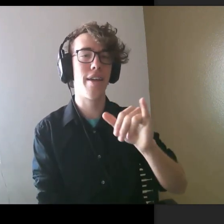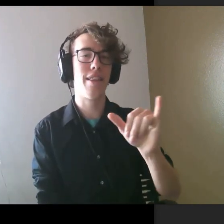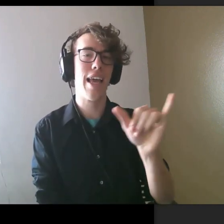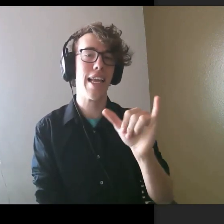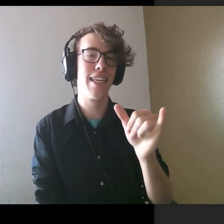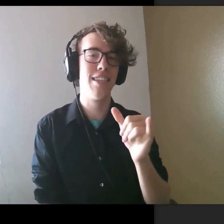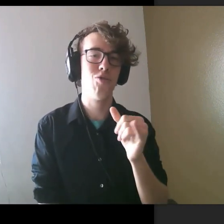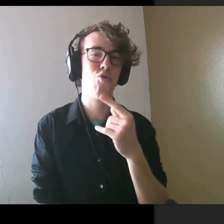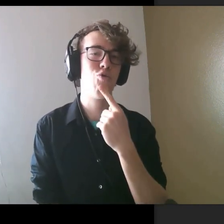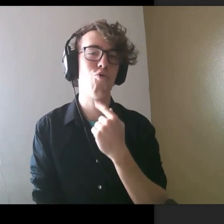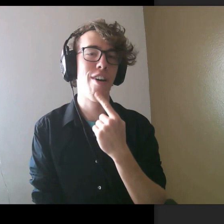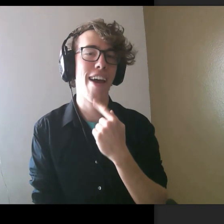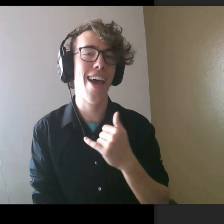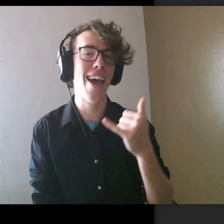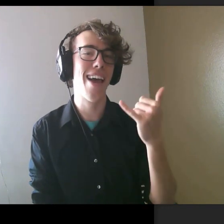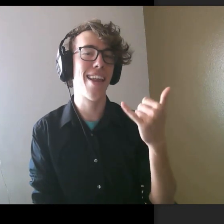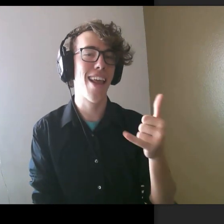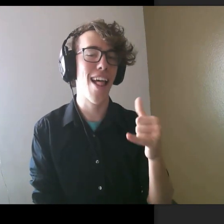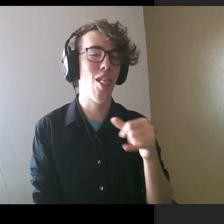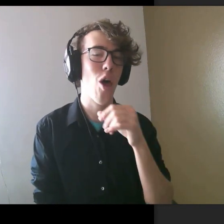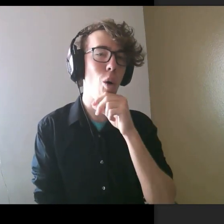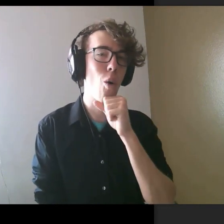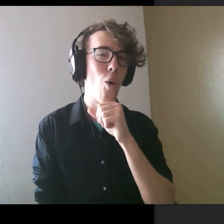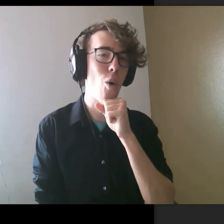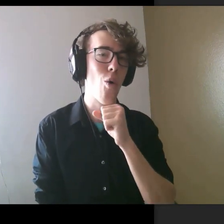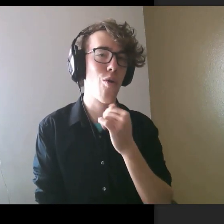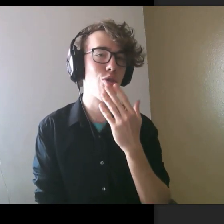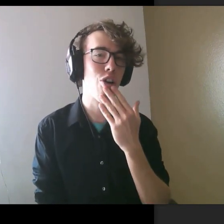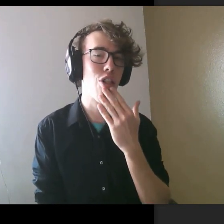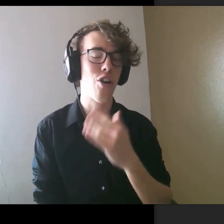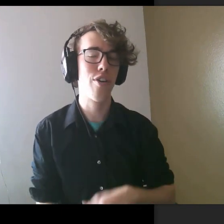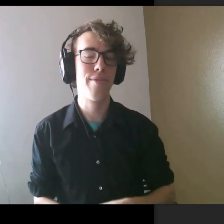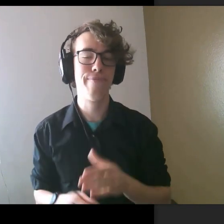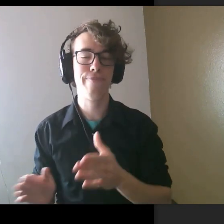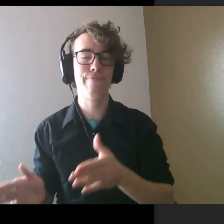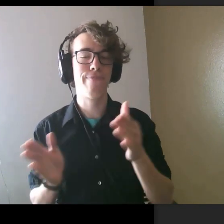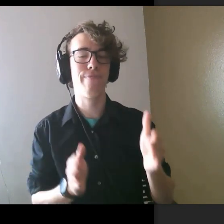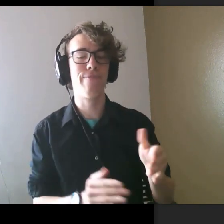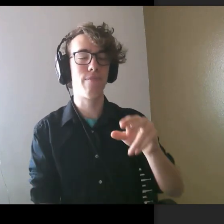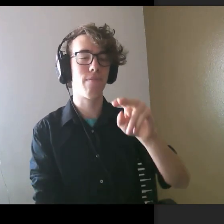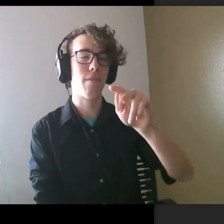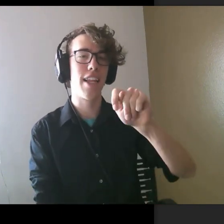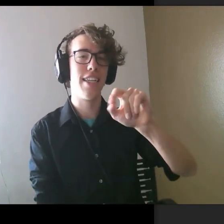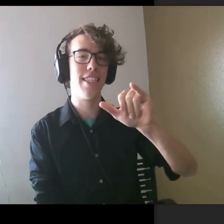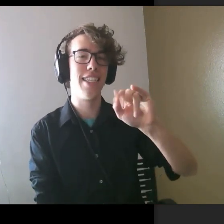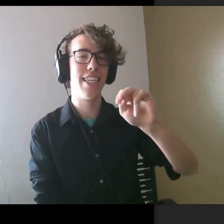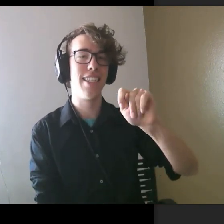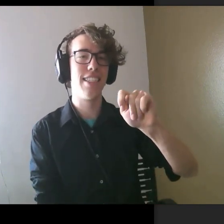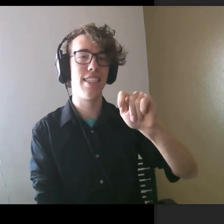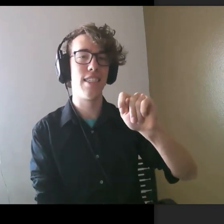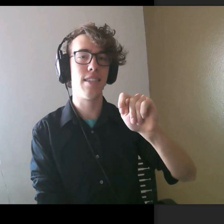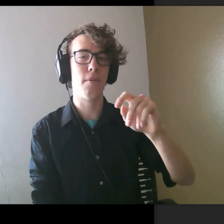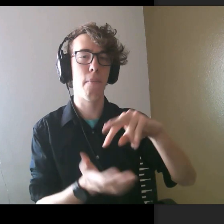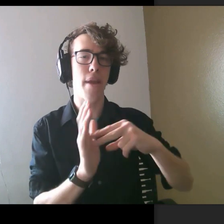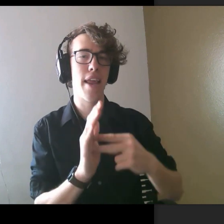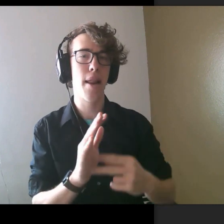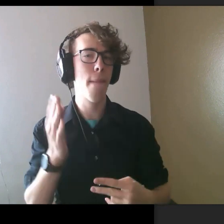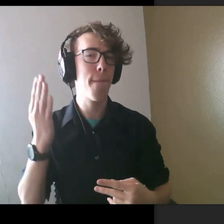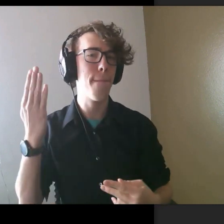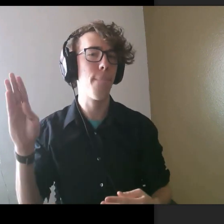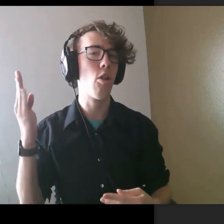yellows and the oranges. And tint would be your blues and greens.